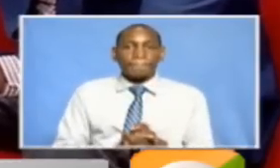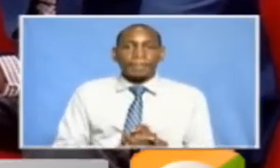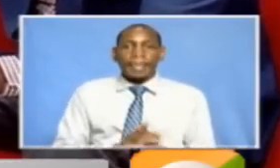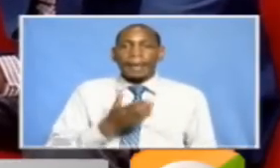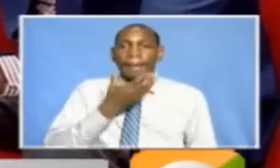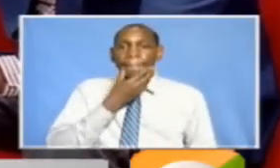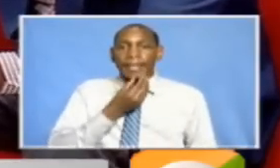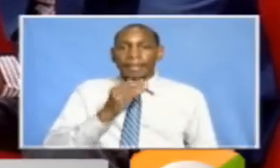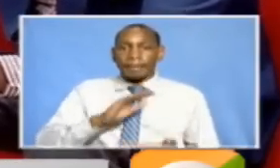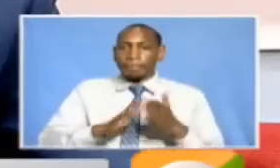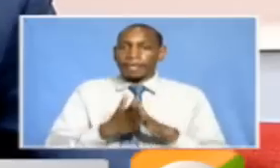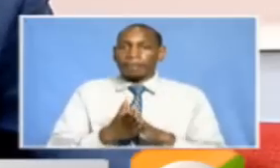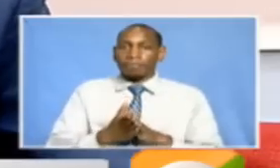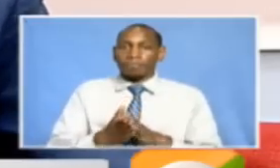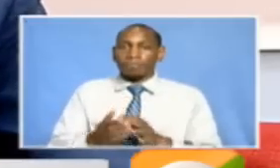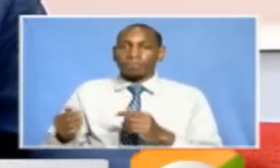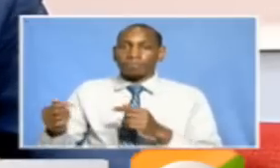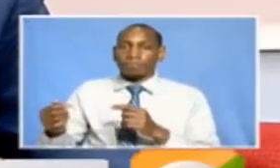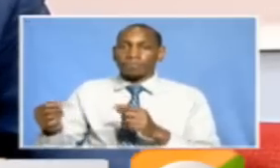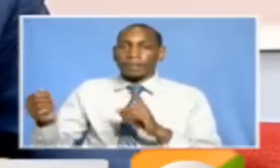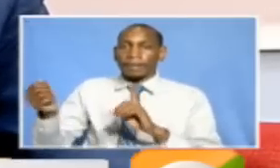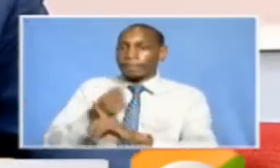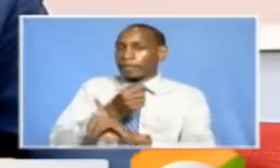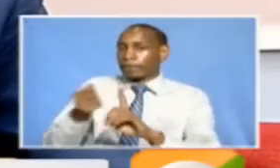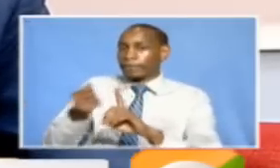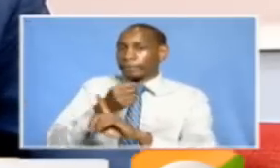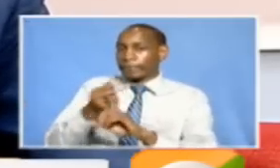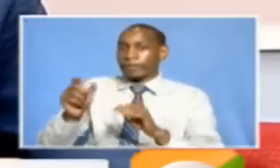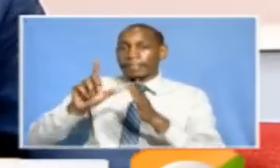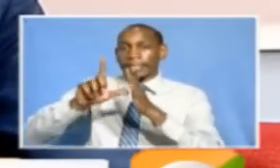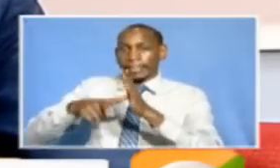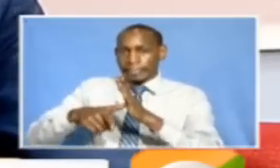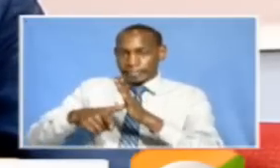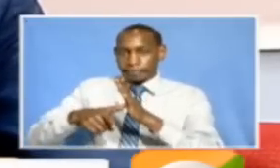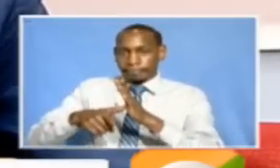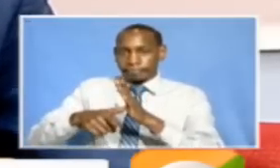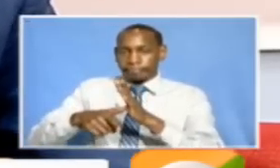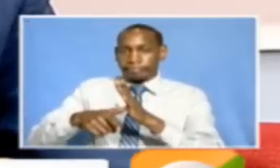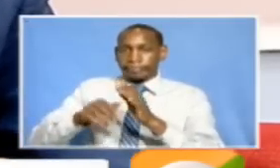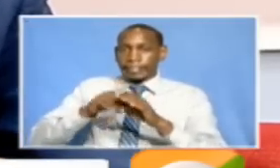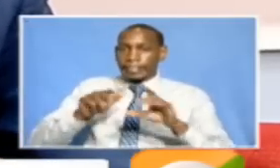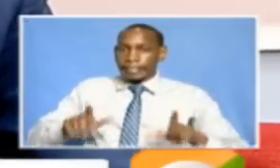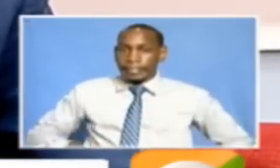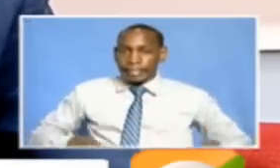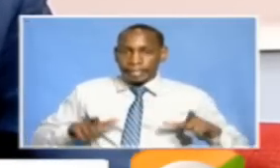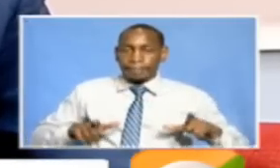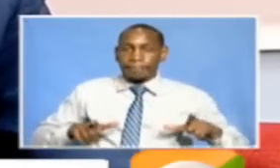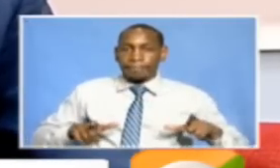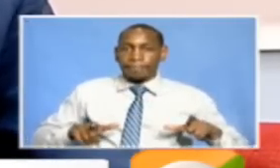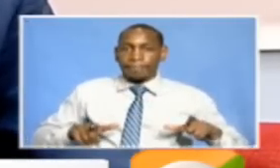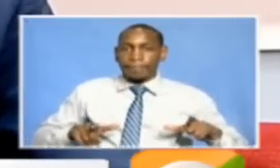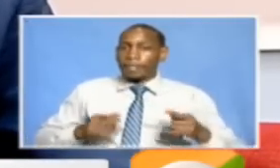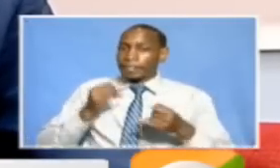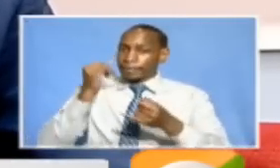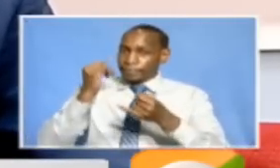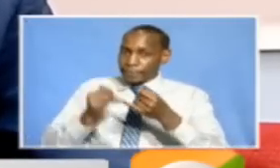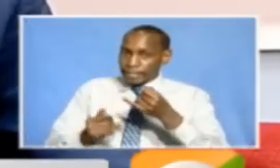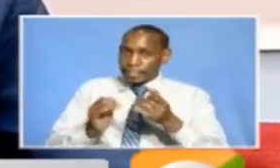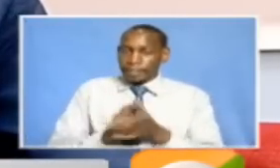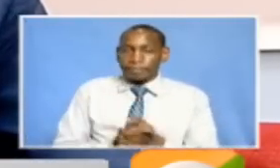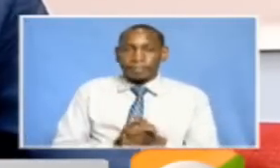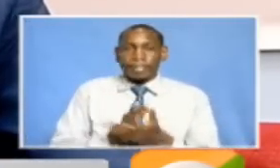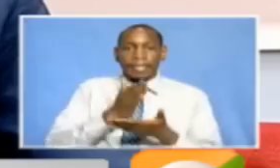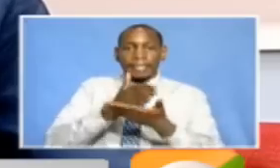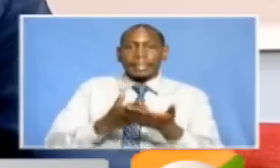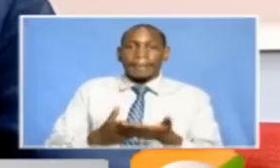also becoming violent in subsequent stages of life. And ultimately, some